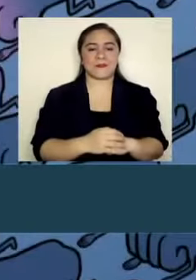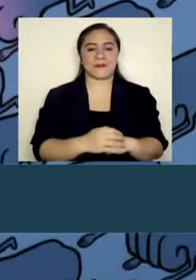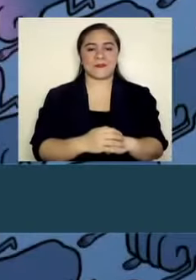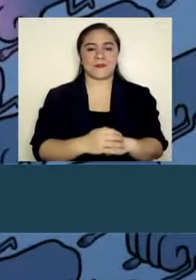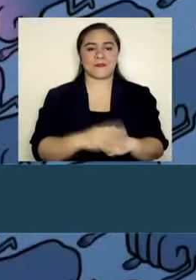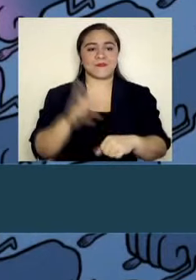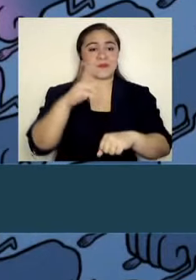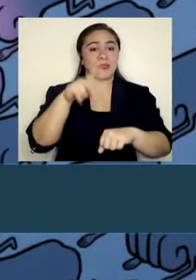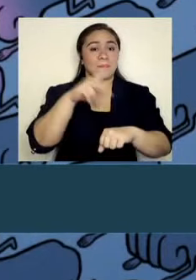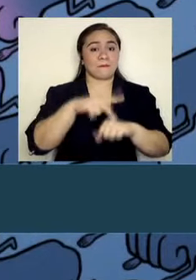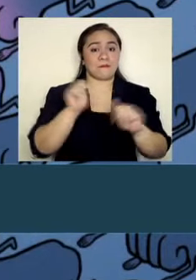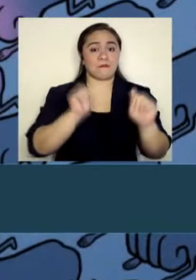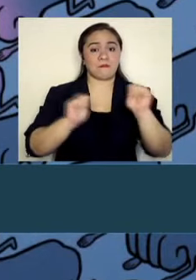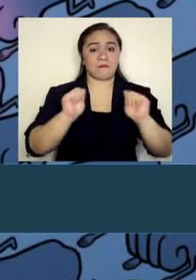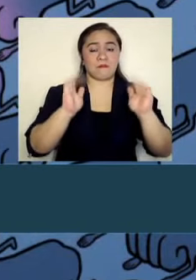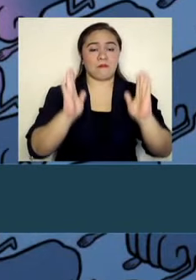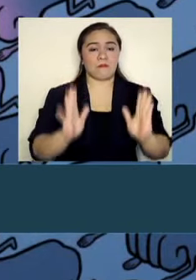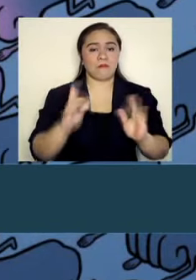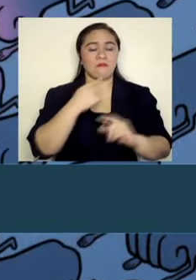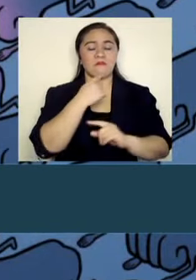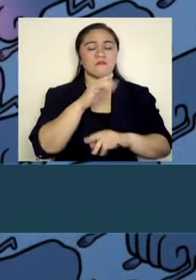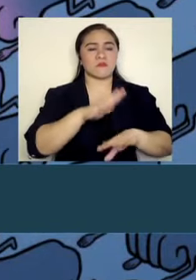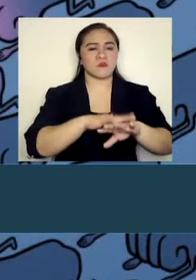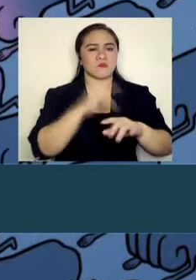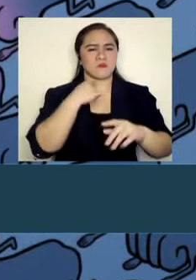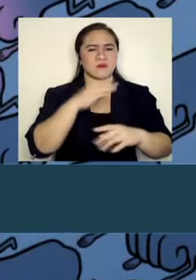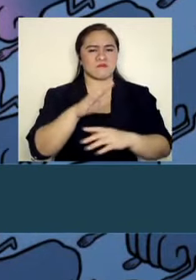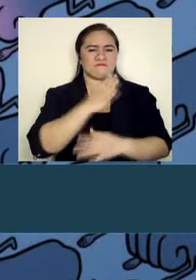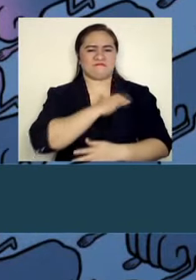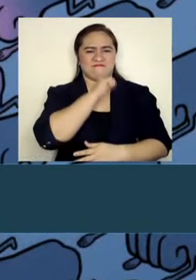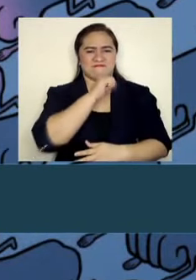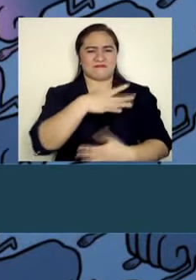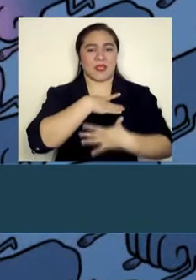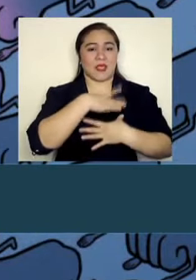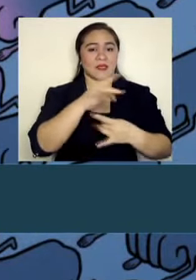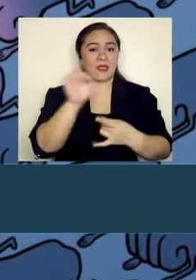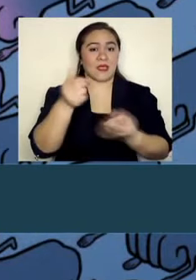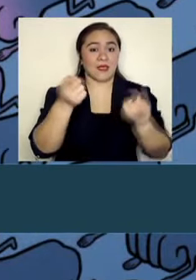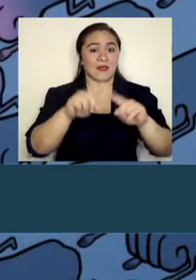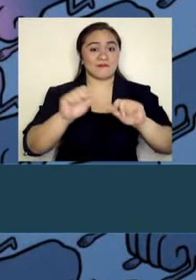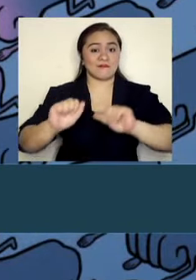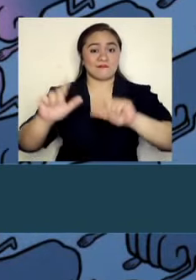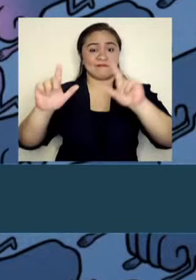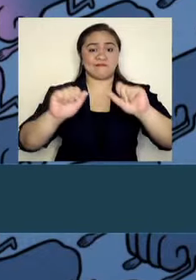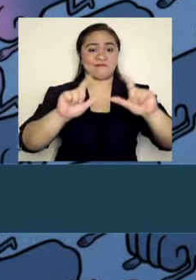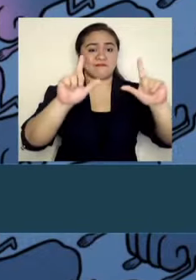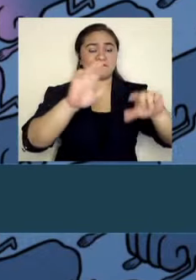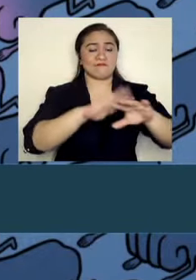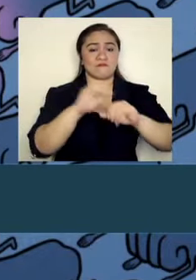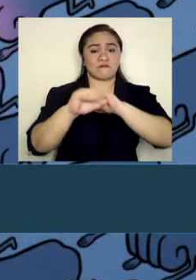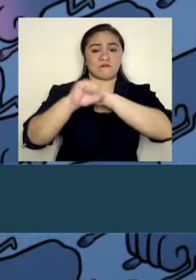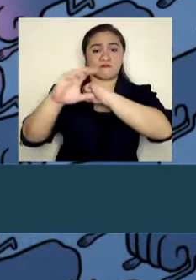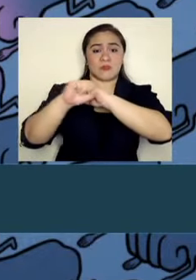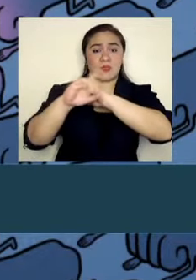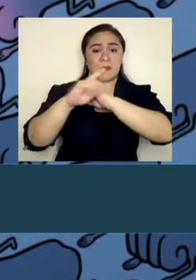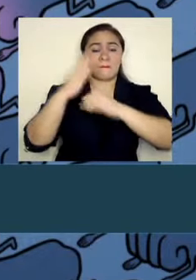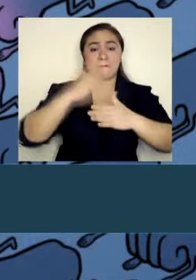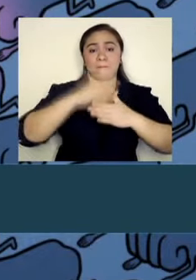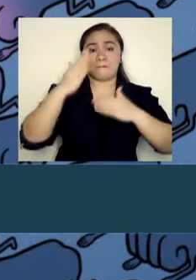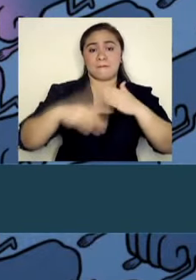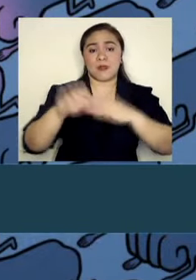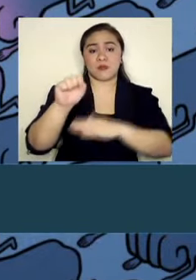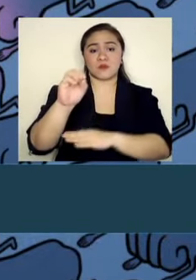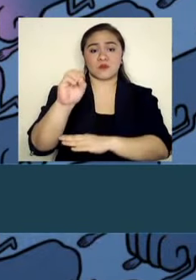Filipino artists express their displeasure with government in a viral online campaign ahead of the president's final State of the Nation